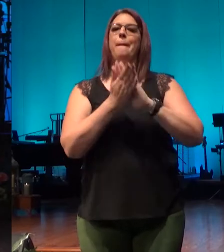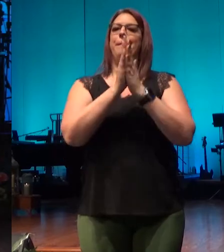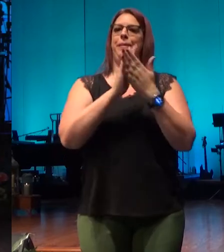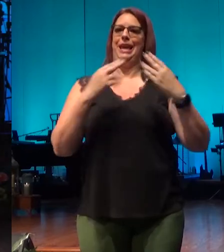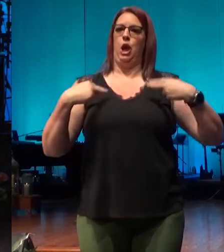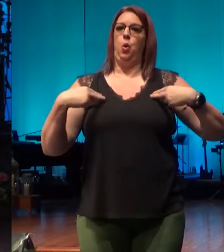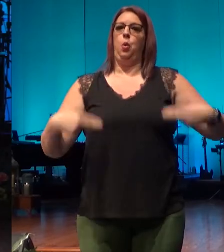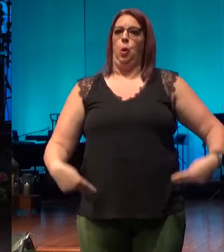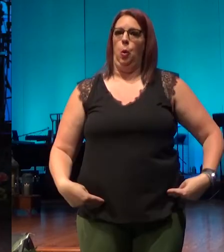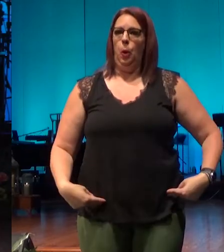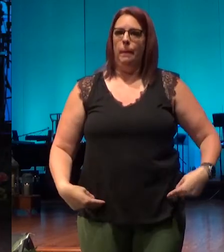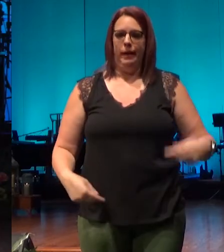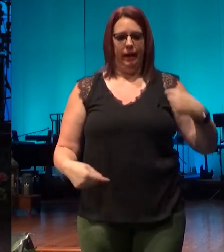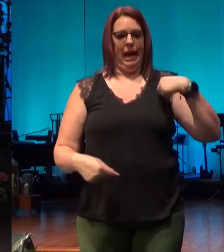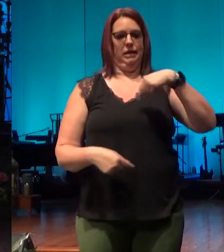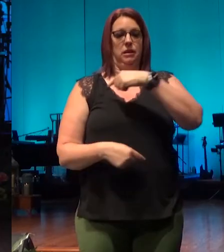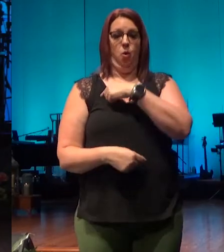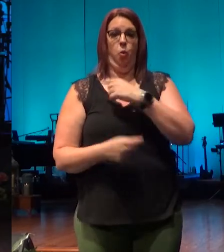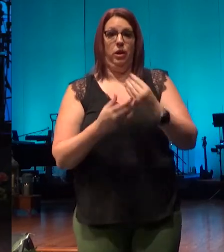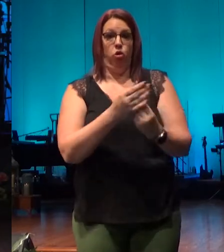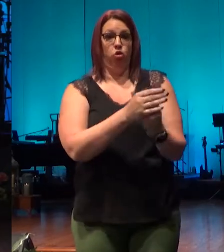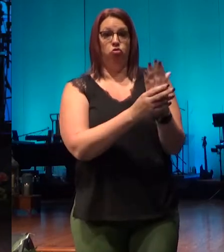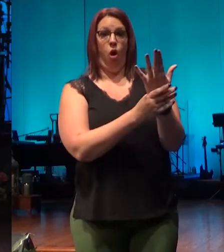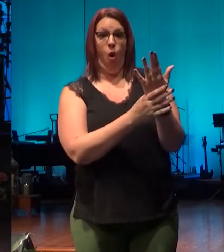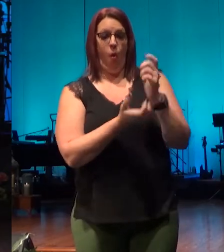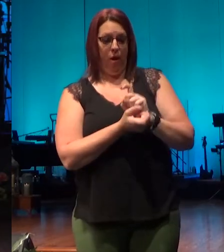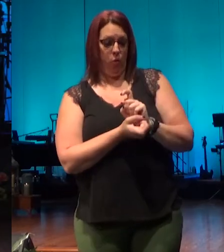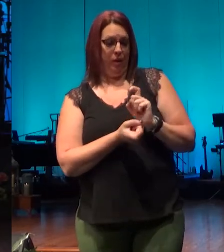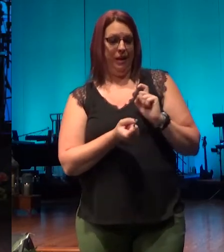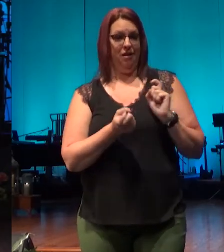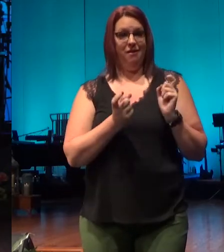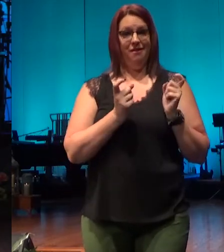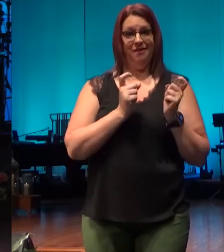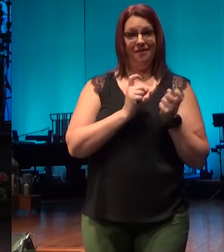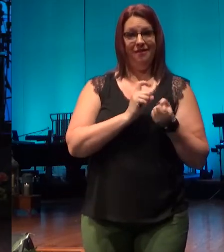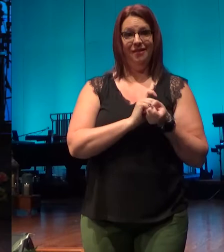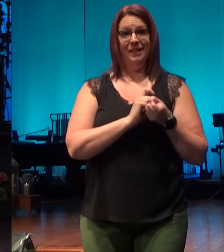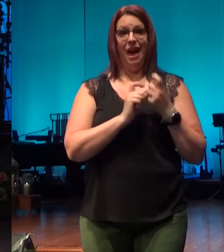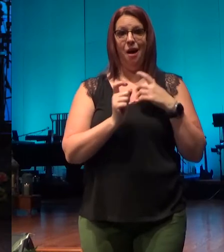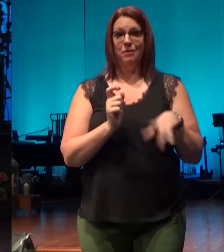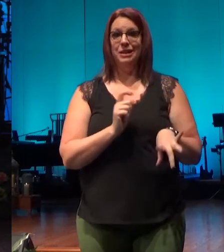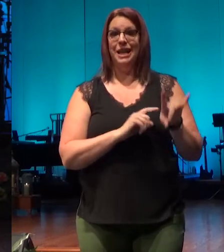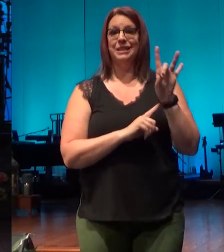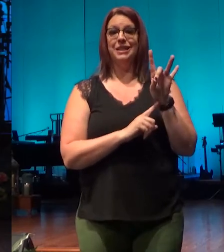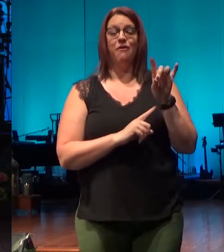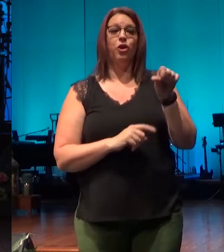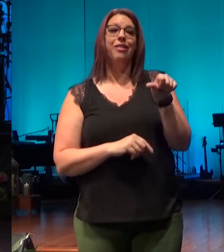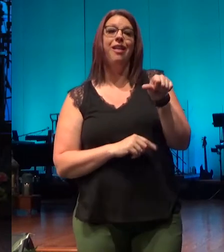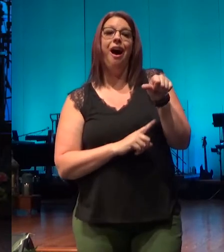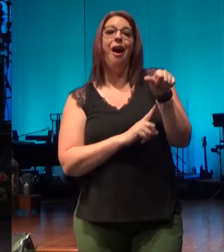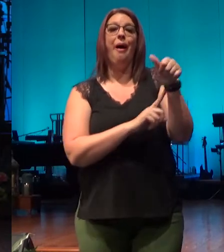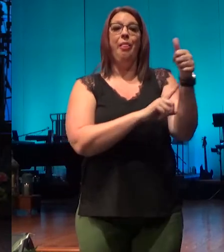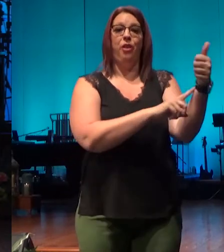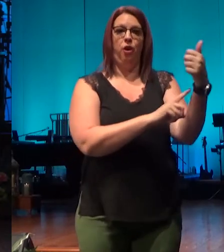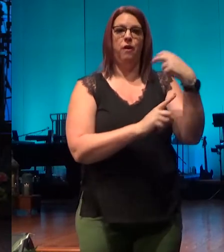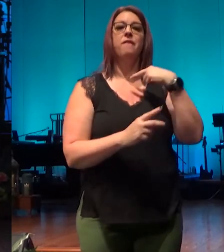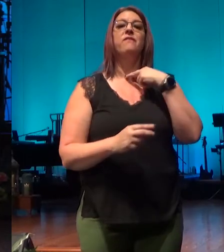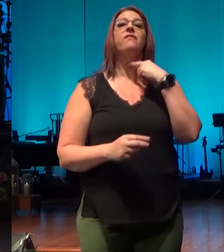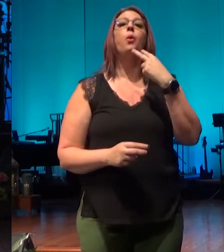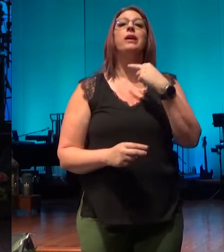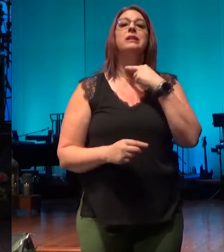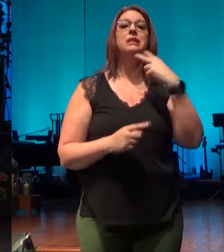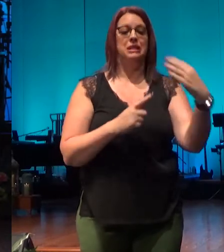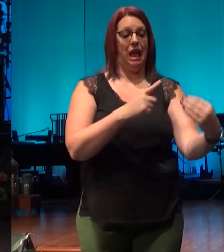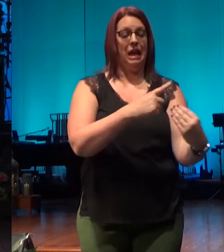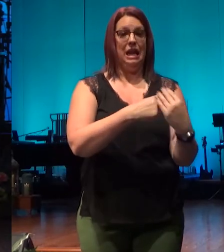as we grow and evolve, discovering the other voices that influenced us